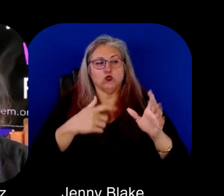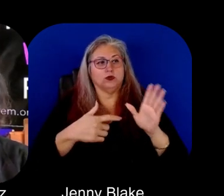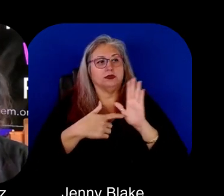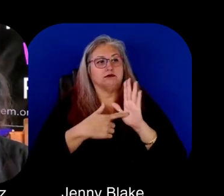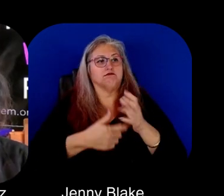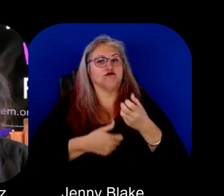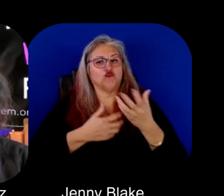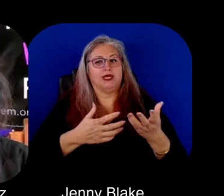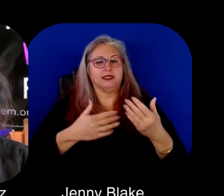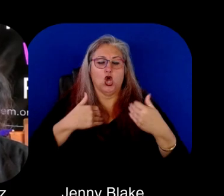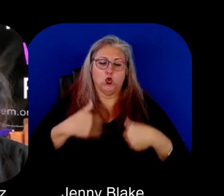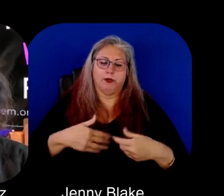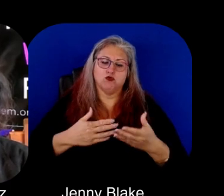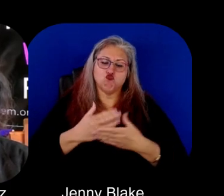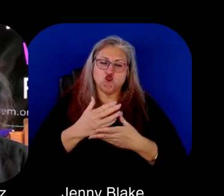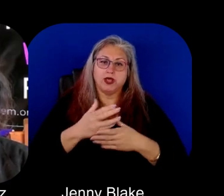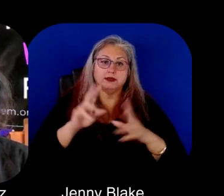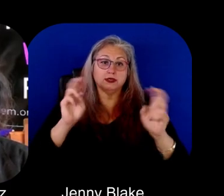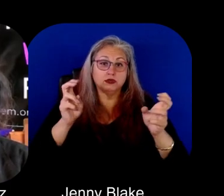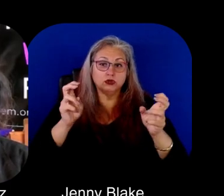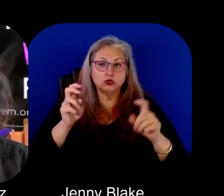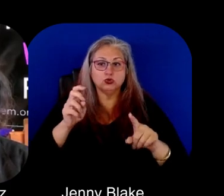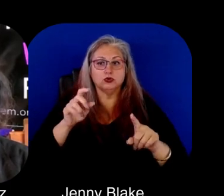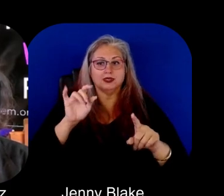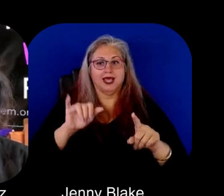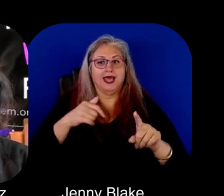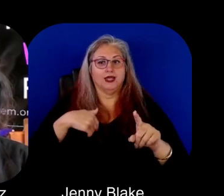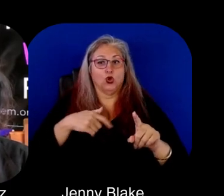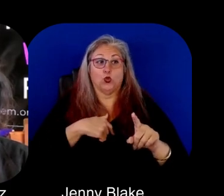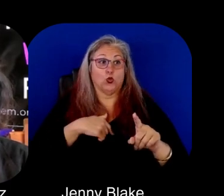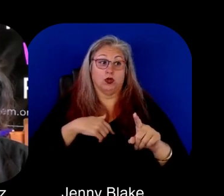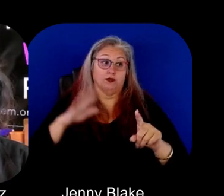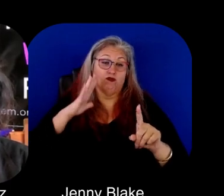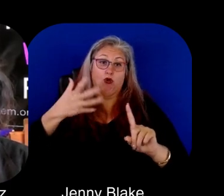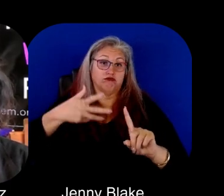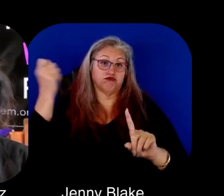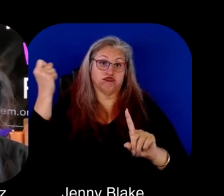express human rights issues, which we were deprived of.